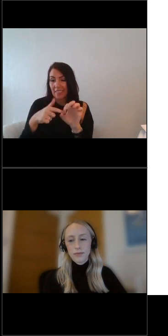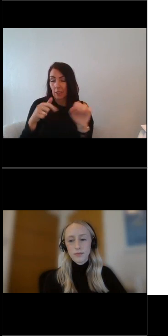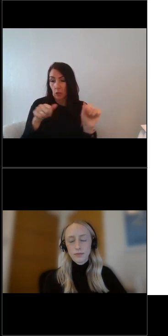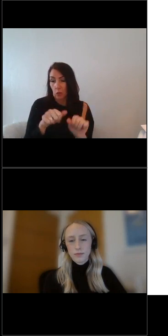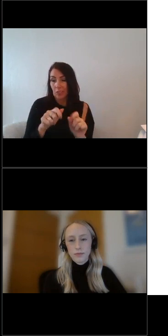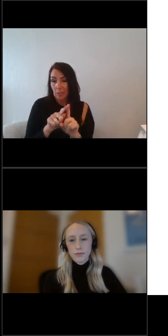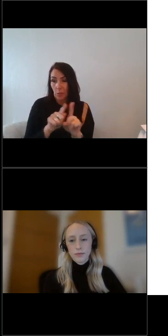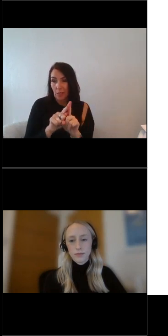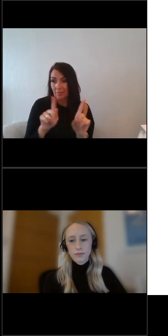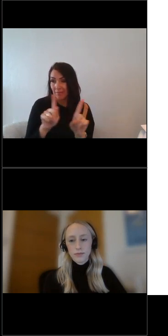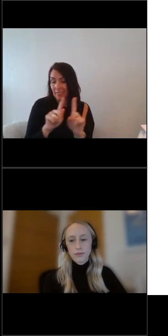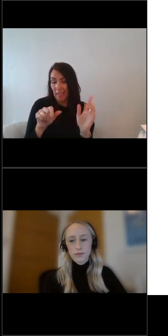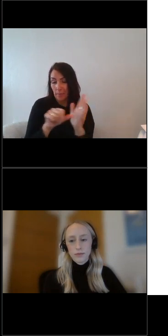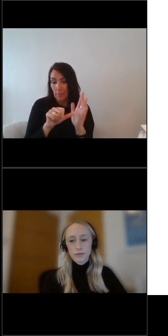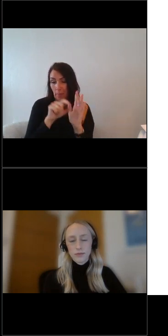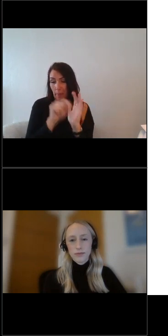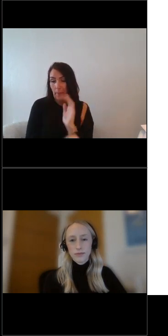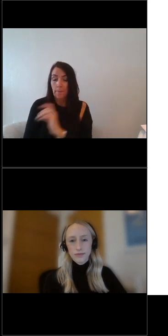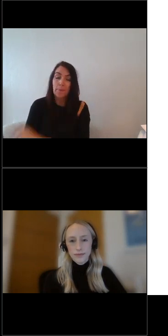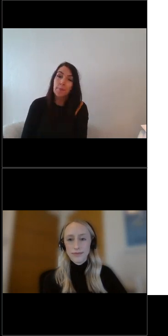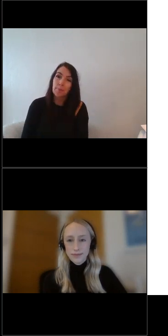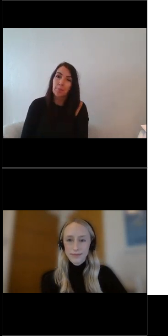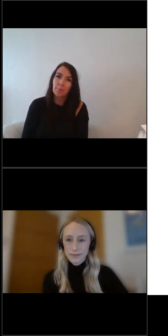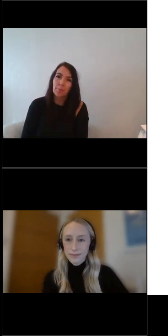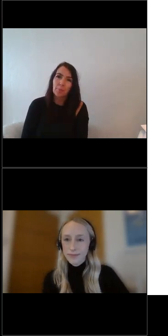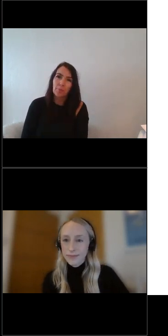kind of issues as well.